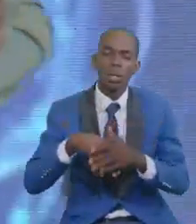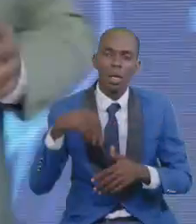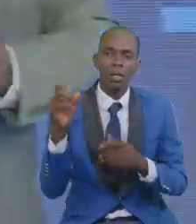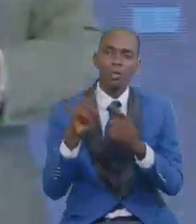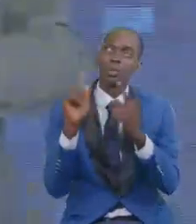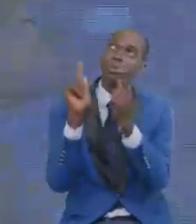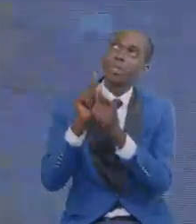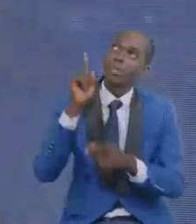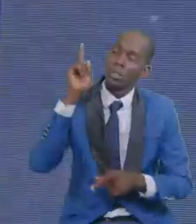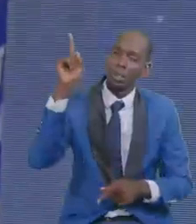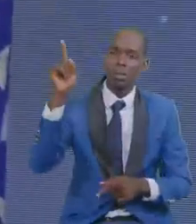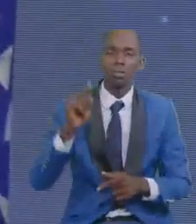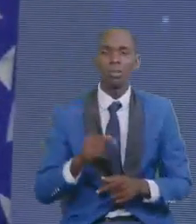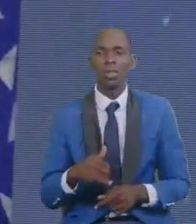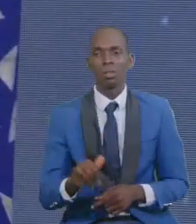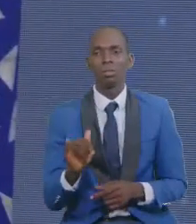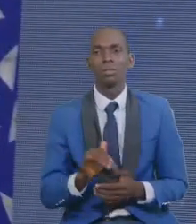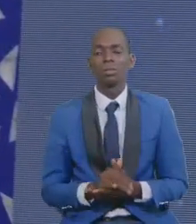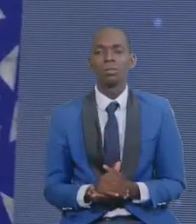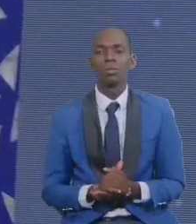without the camp.